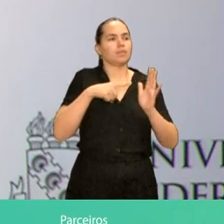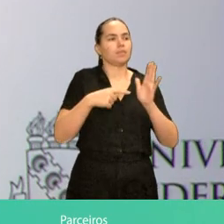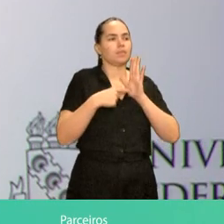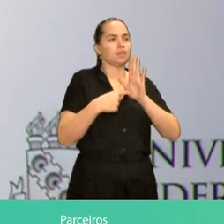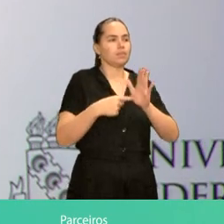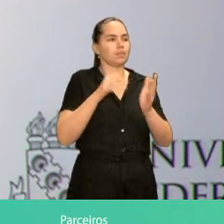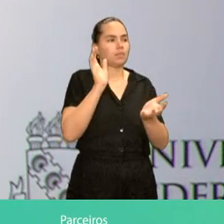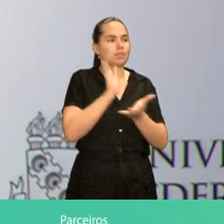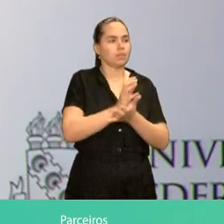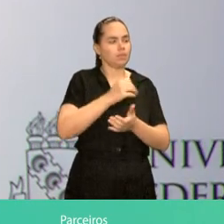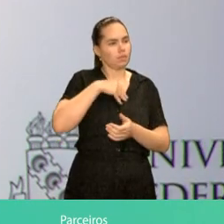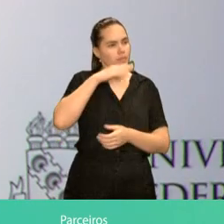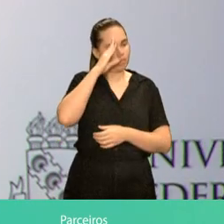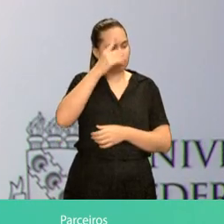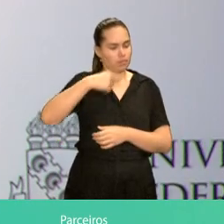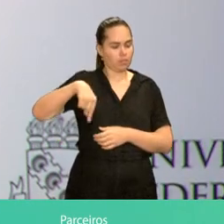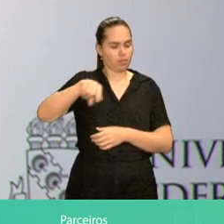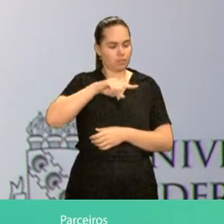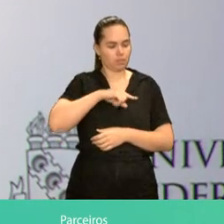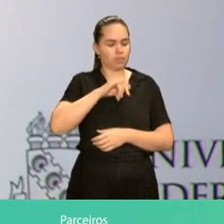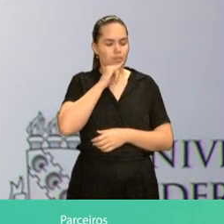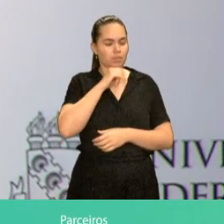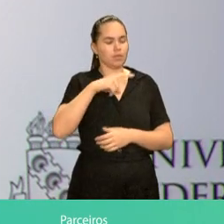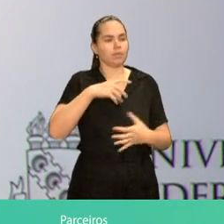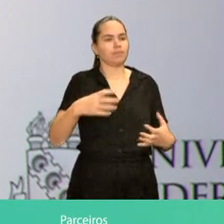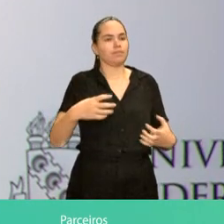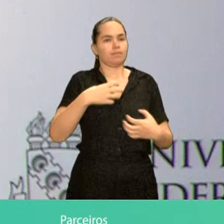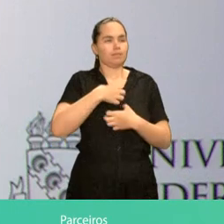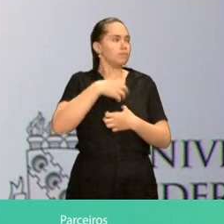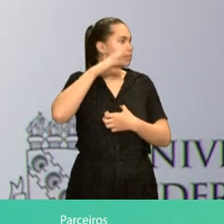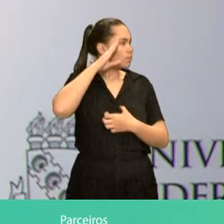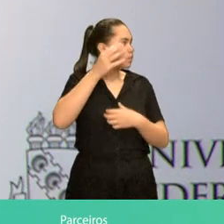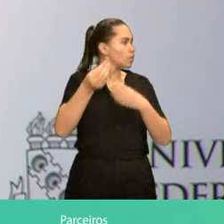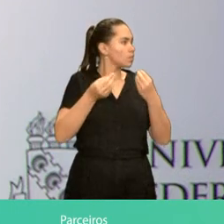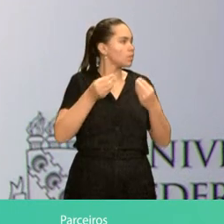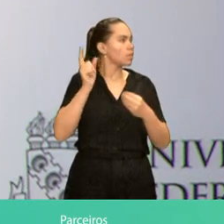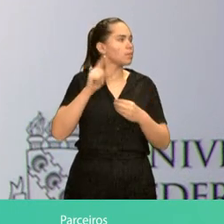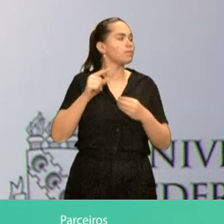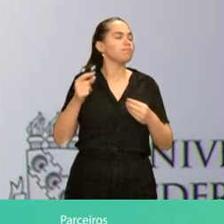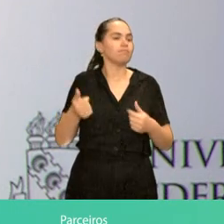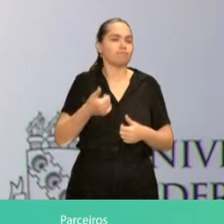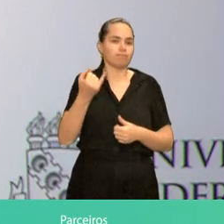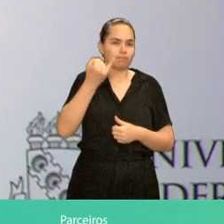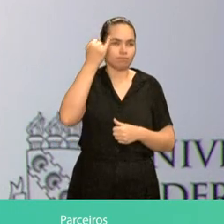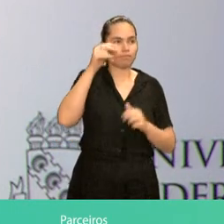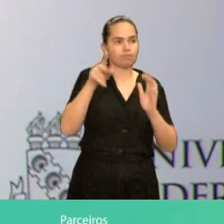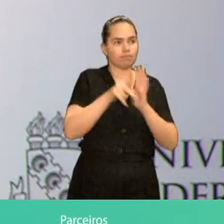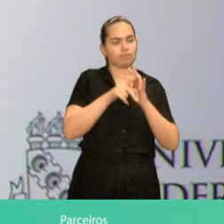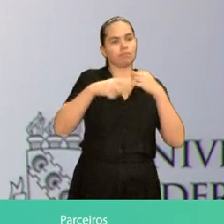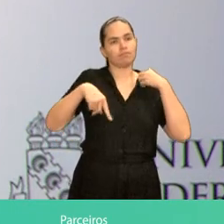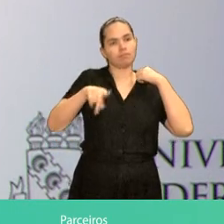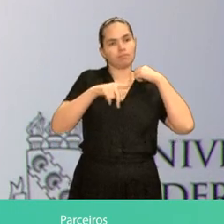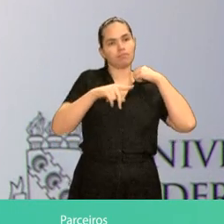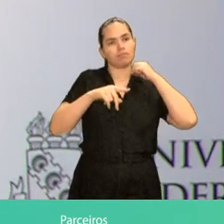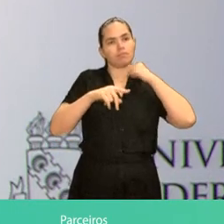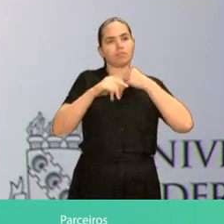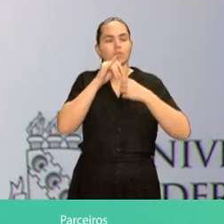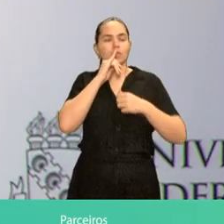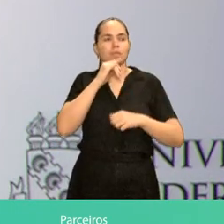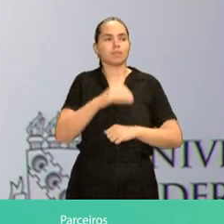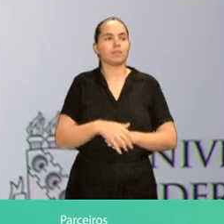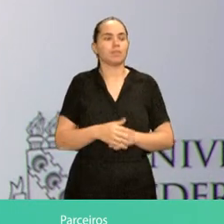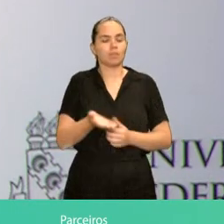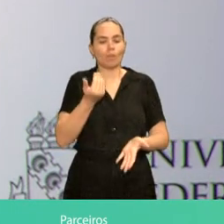Brazil, bringing this our experience in this sector that has a considerable impact